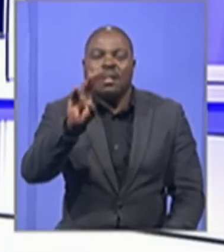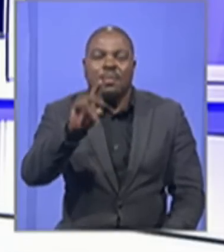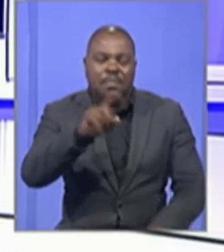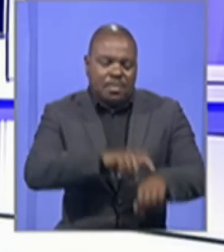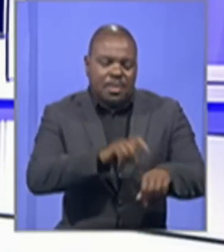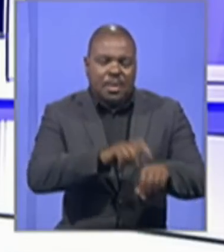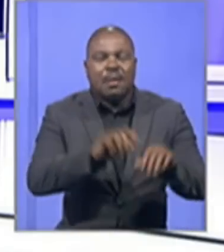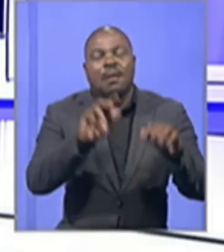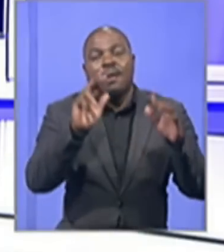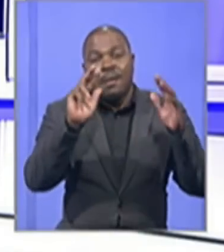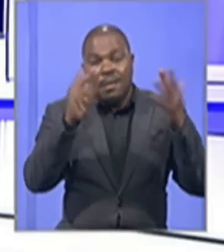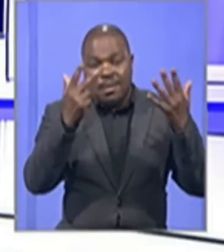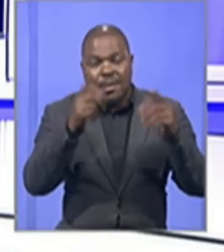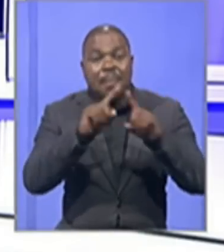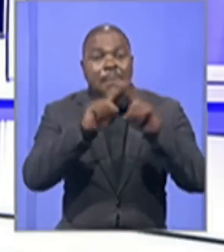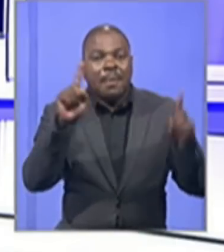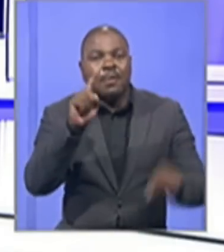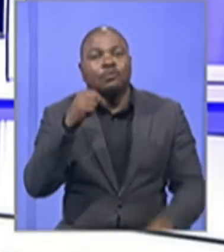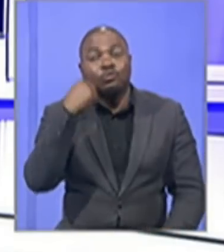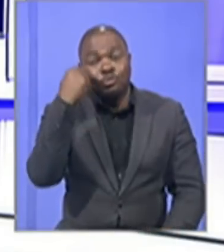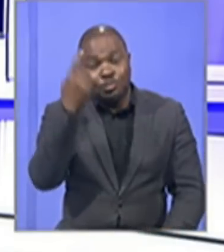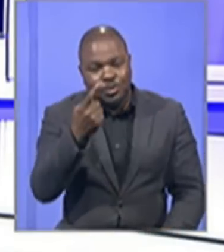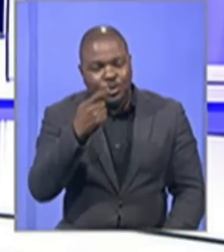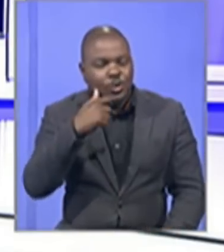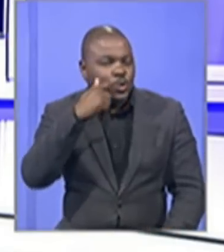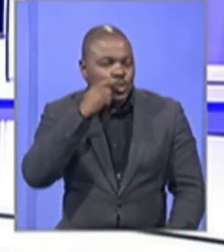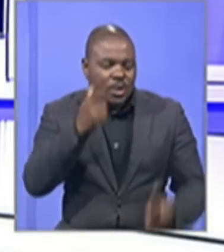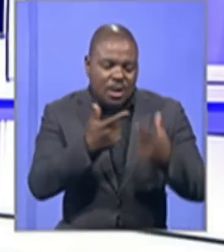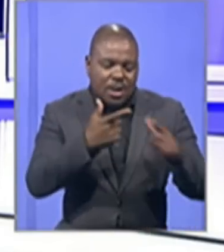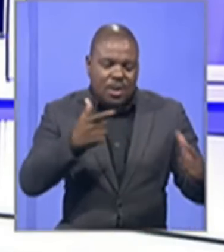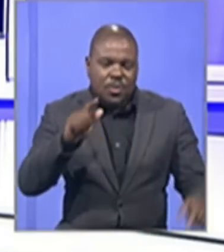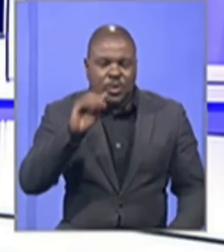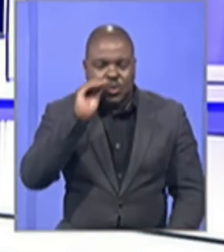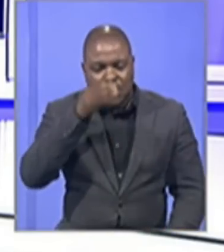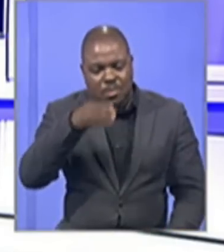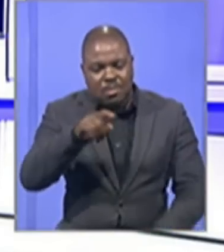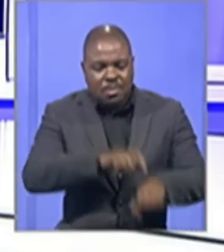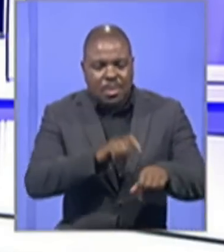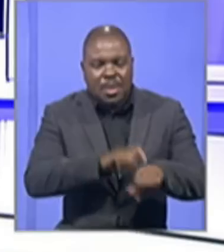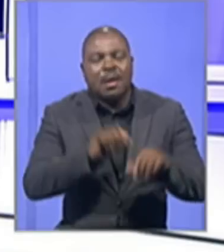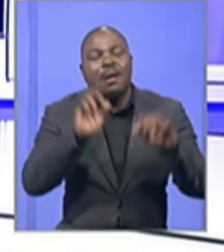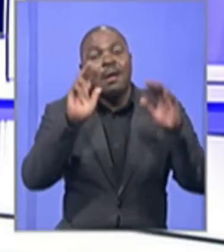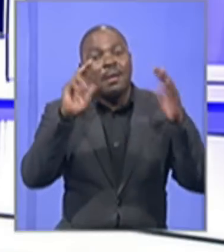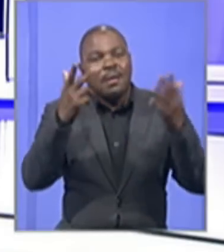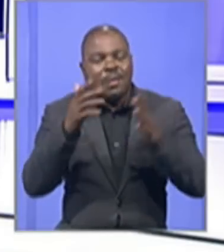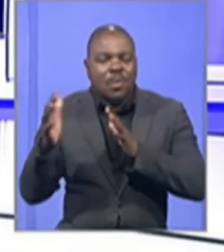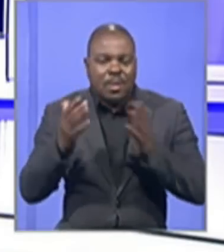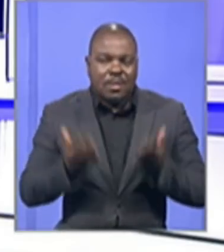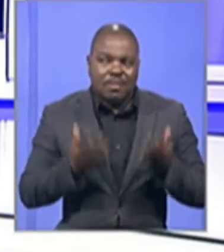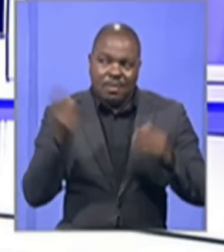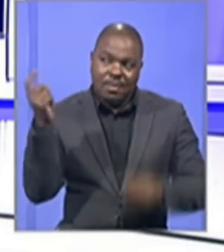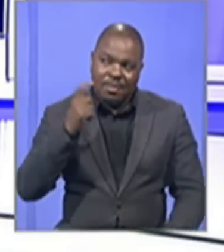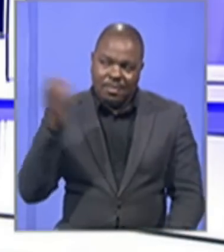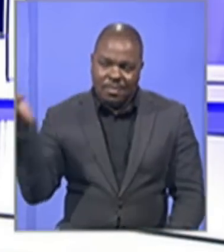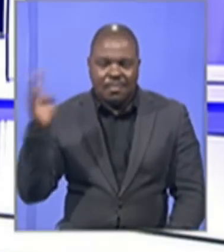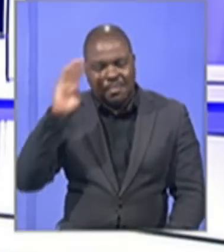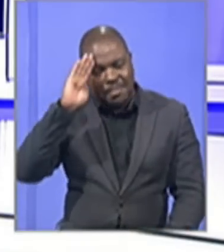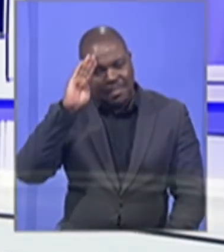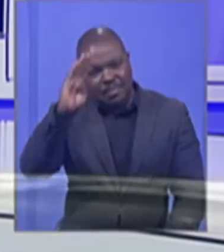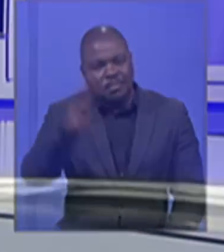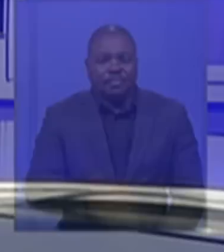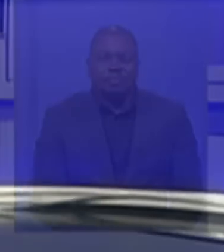ya borobedi fela e ba le muifo wa ditaba tsa Setswana ho sane ka hora ya borobedi Pulipi boya latela khotso.